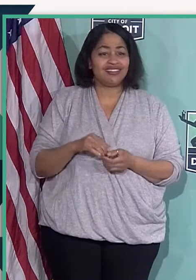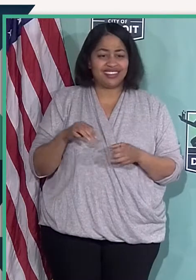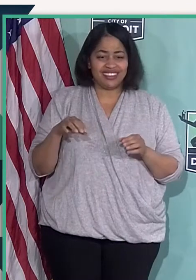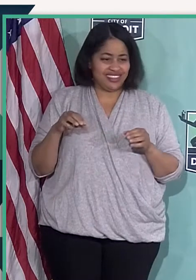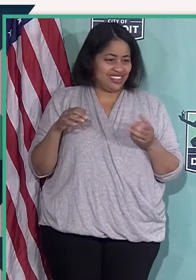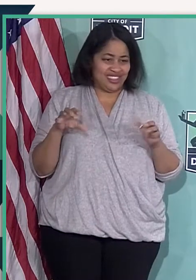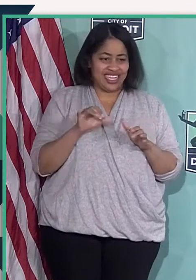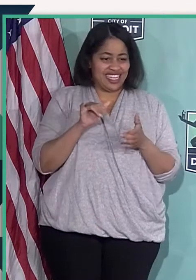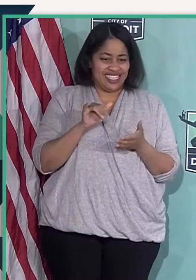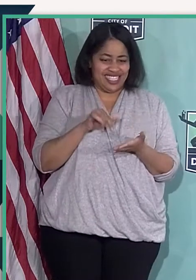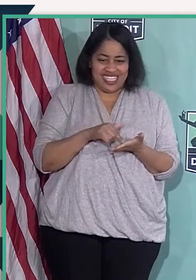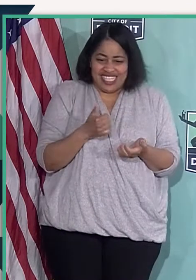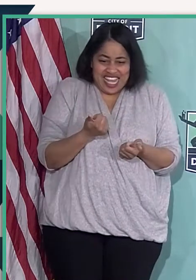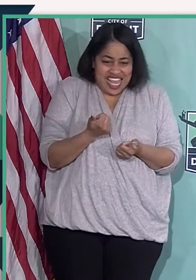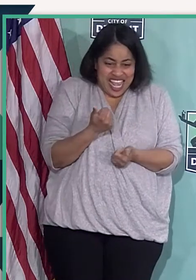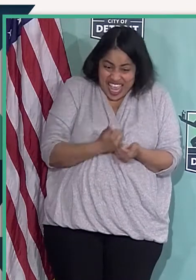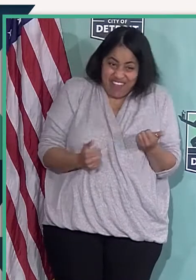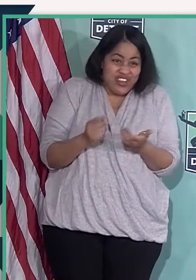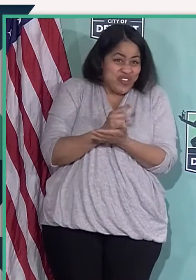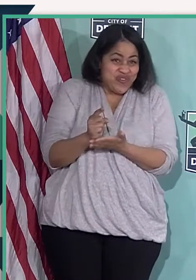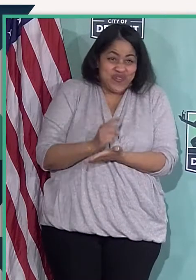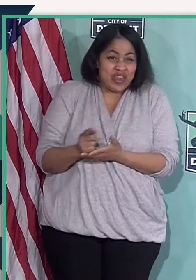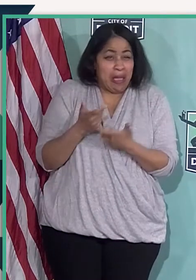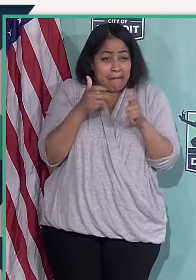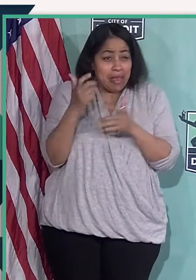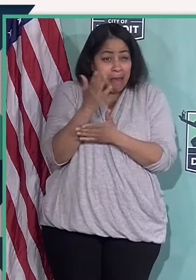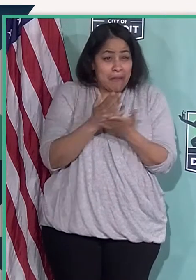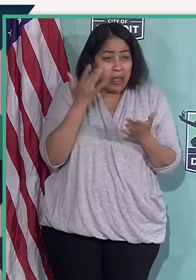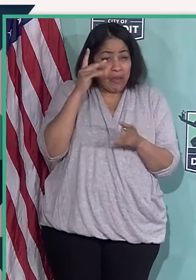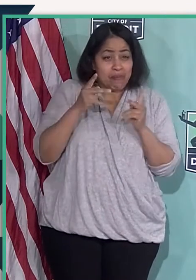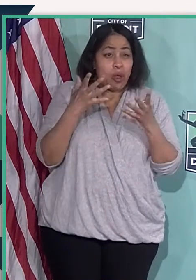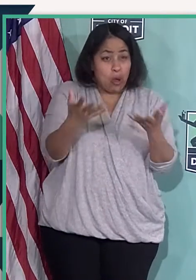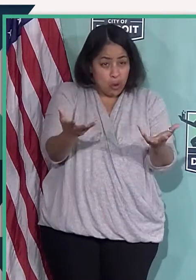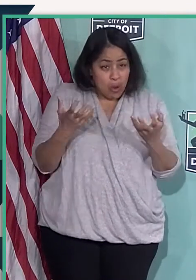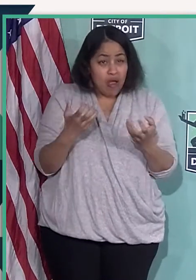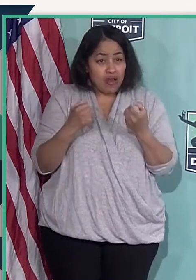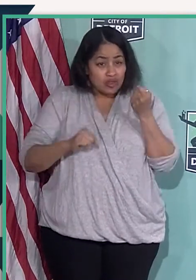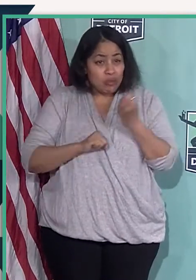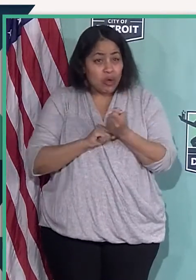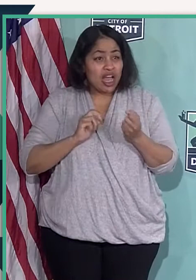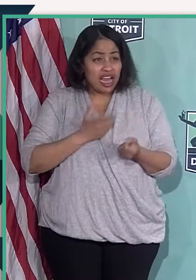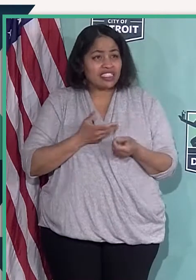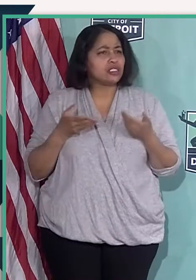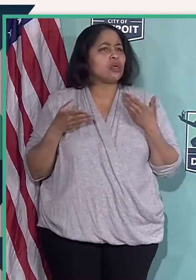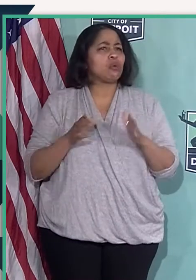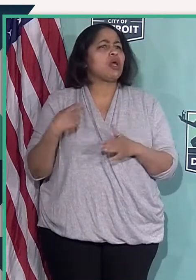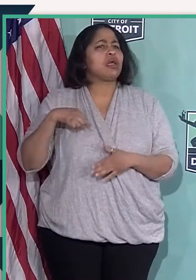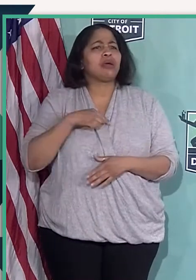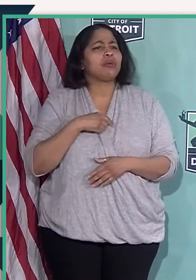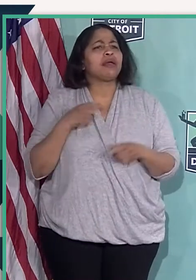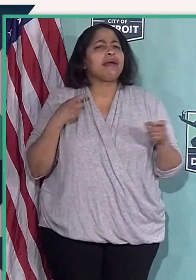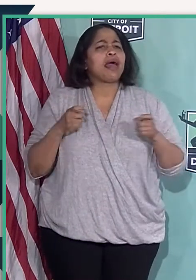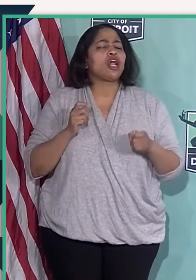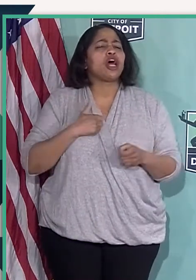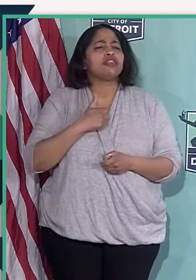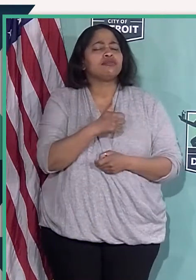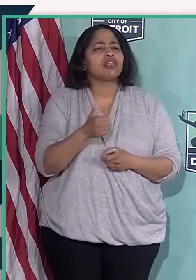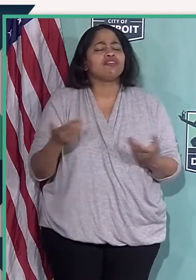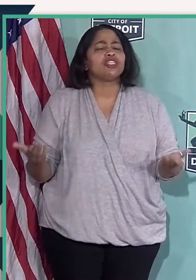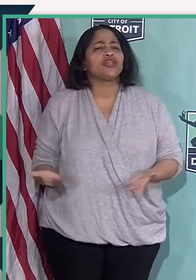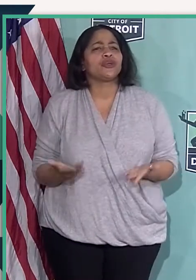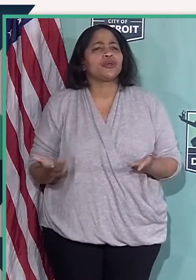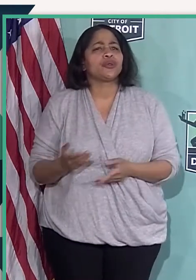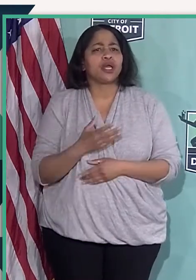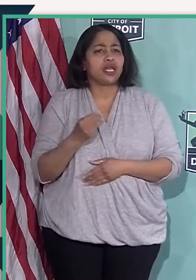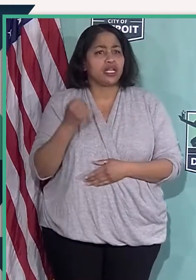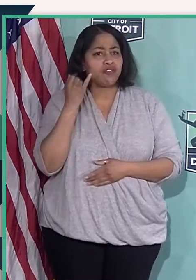single week. But a big part of why people want to support us is the way that we are handling ourselves here.